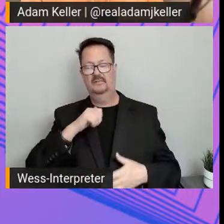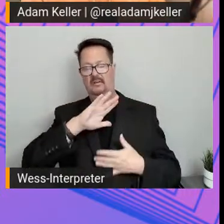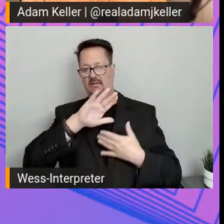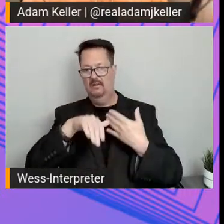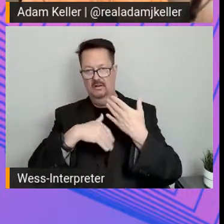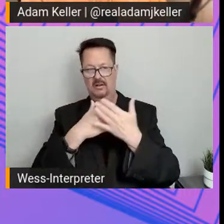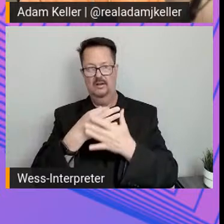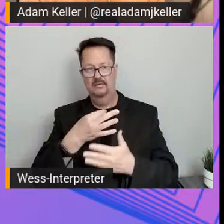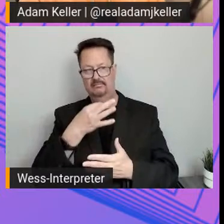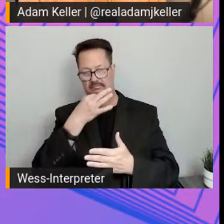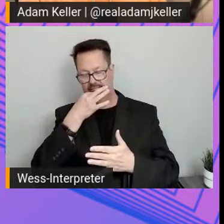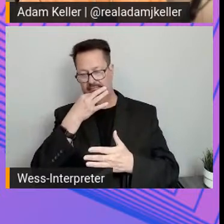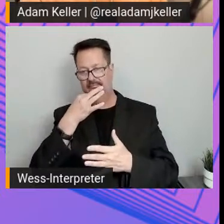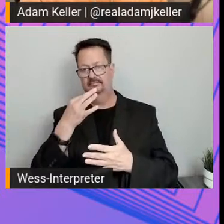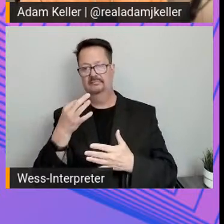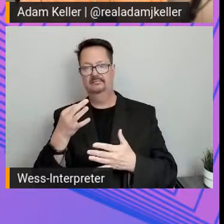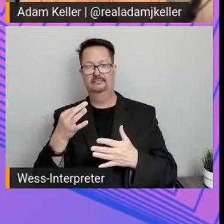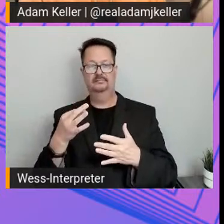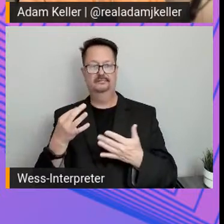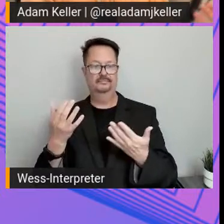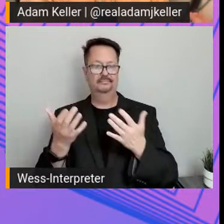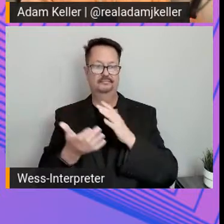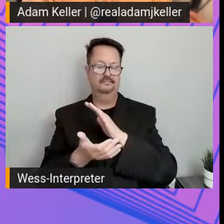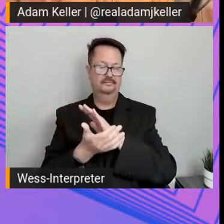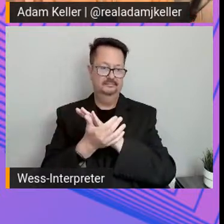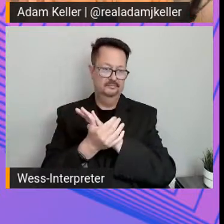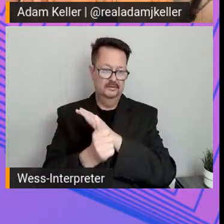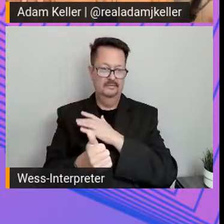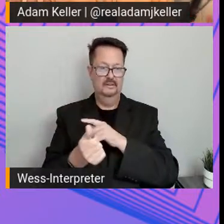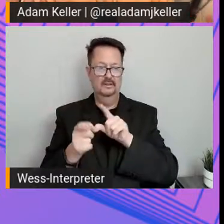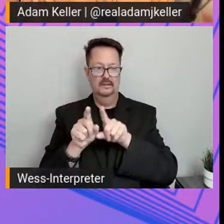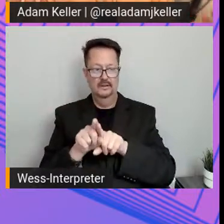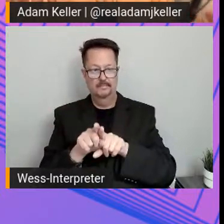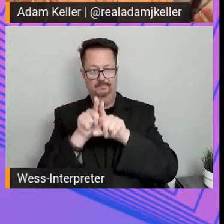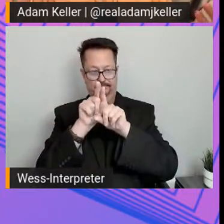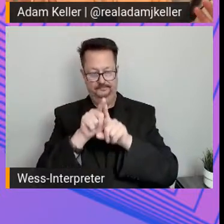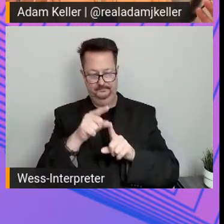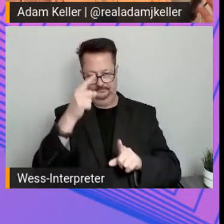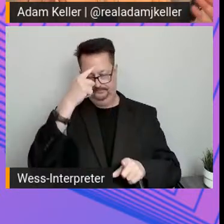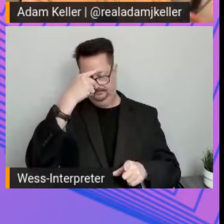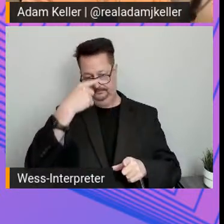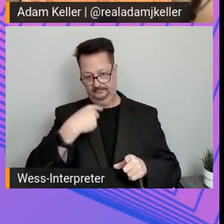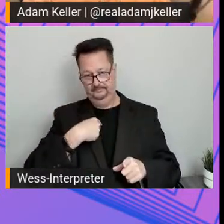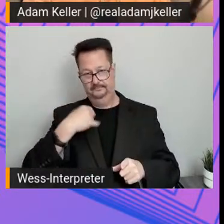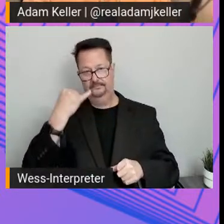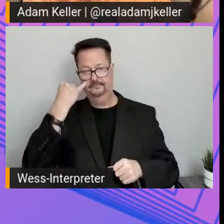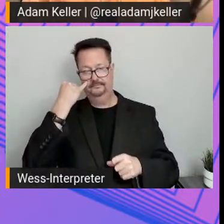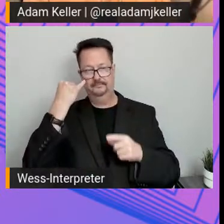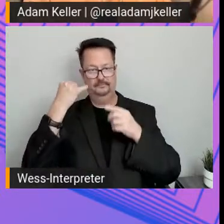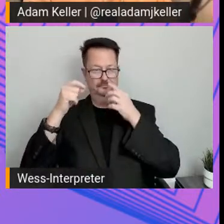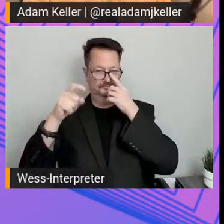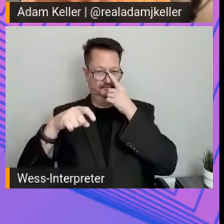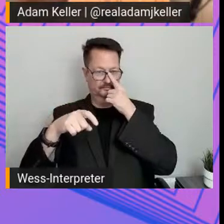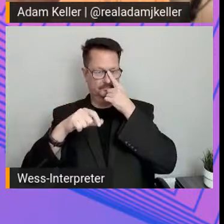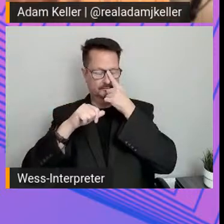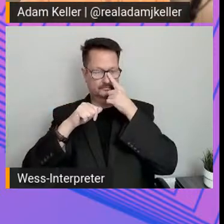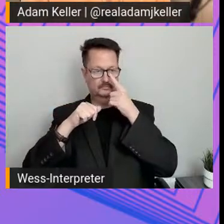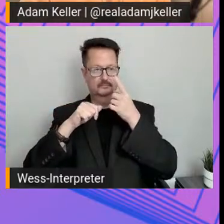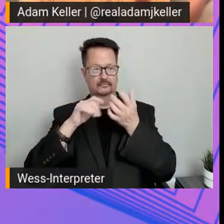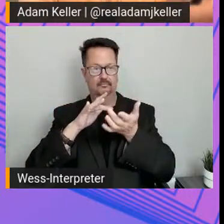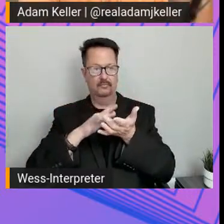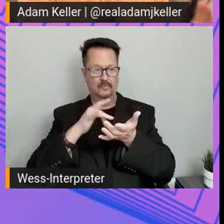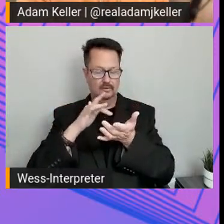least privilege built in. So for me, if I'm not an expert, but I want to get started and I want to leverage